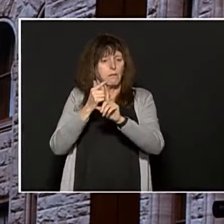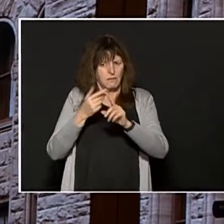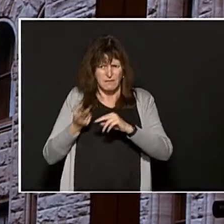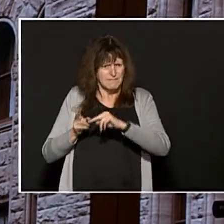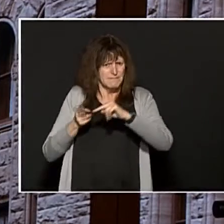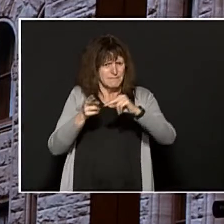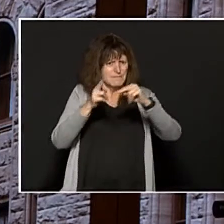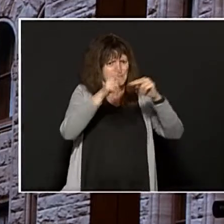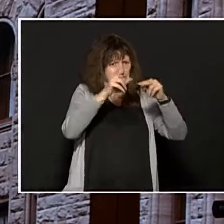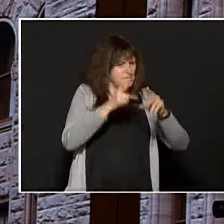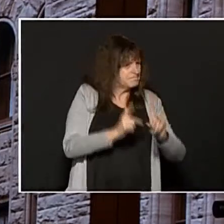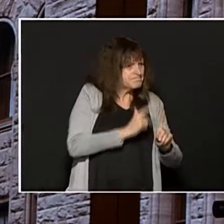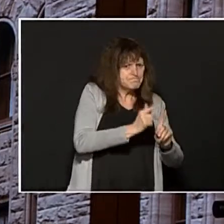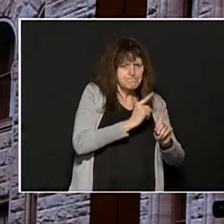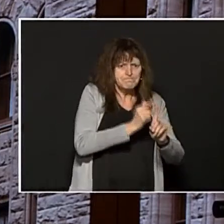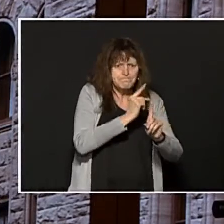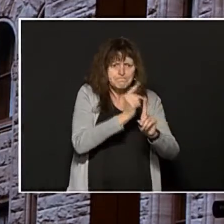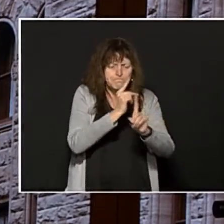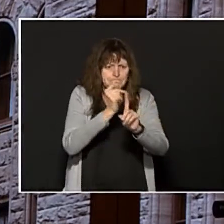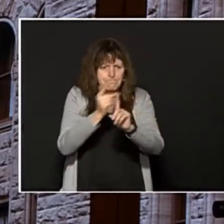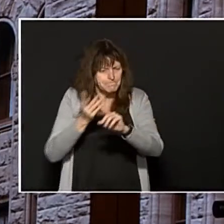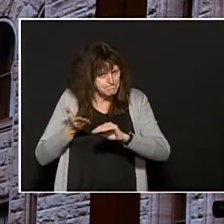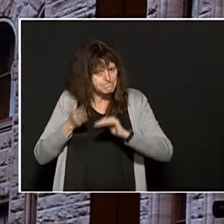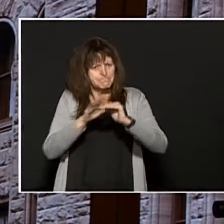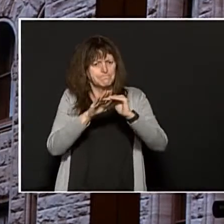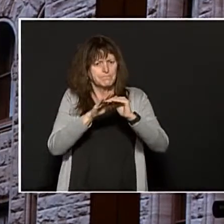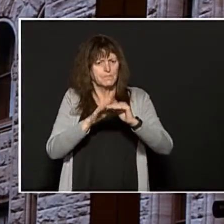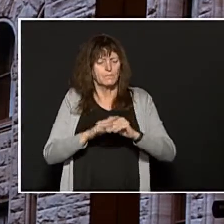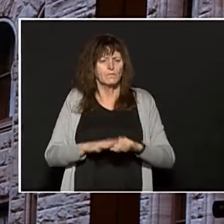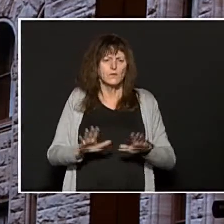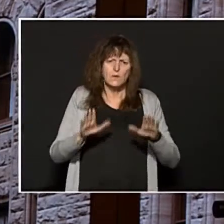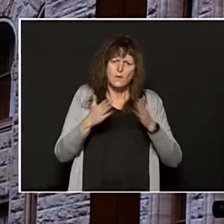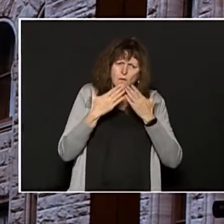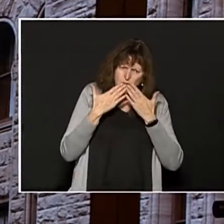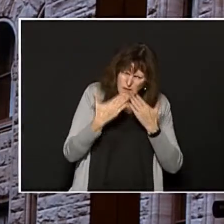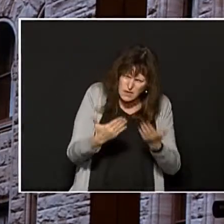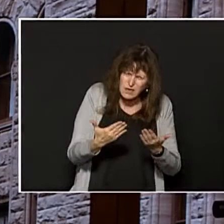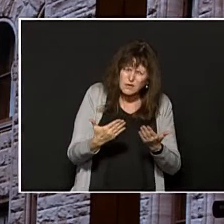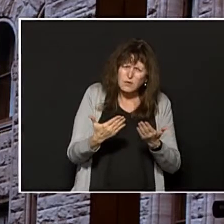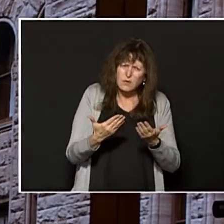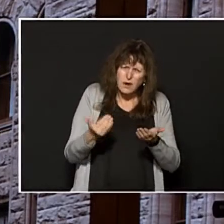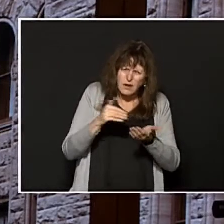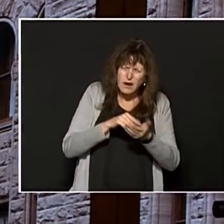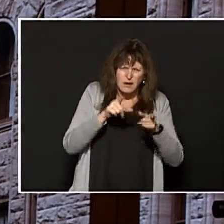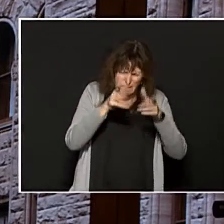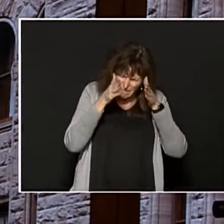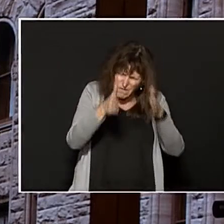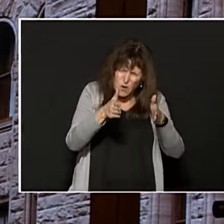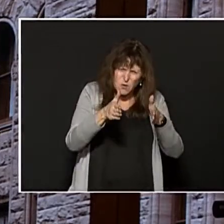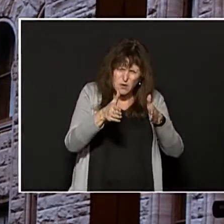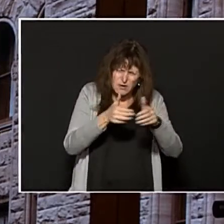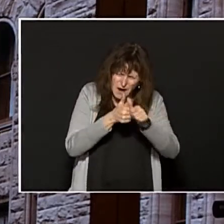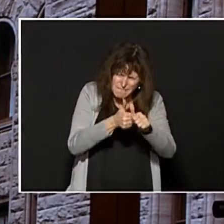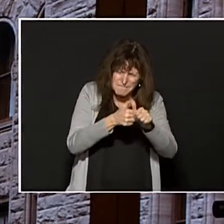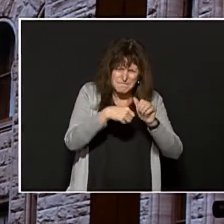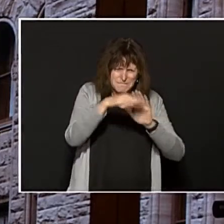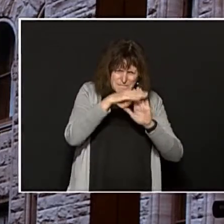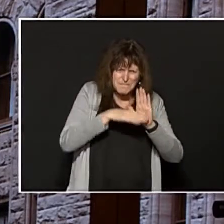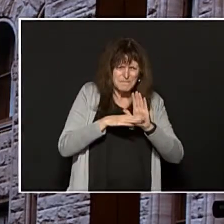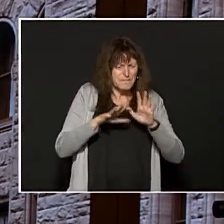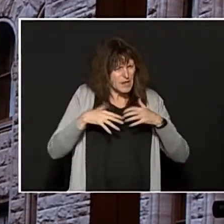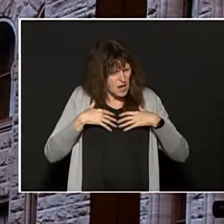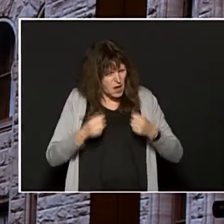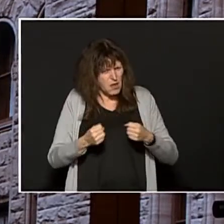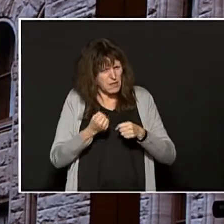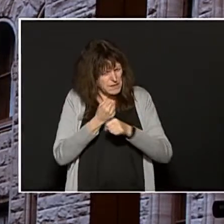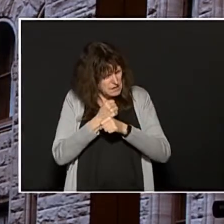can. So thank you again. Stay focused, stay safe, stay healthy, and do the things you have been, and do them again and